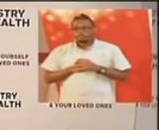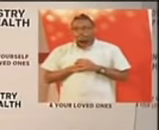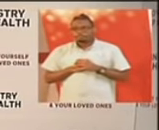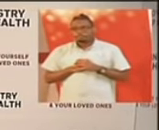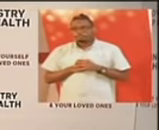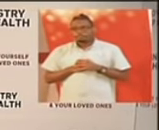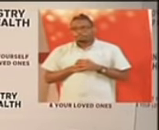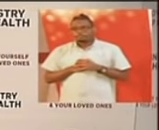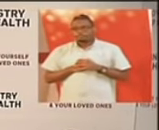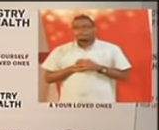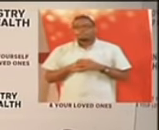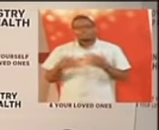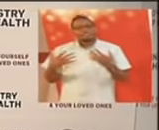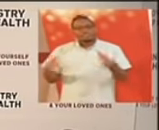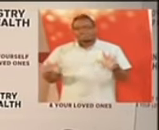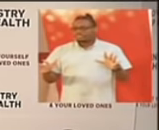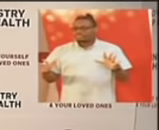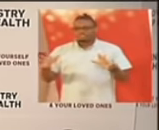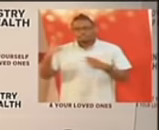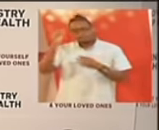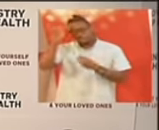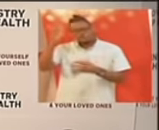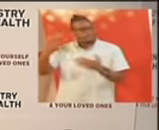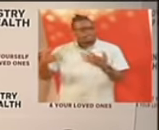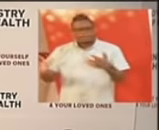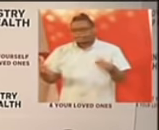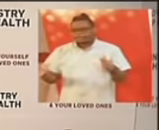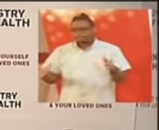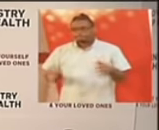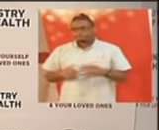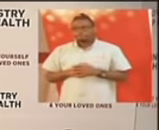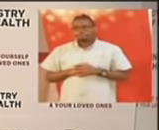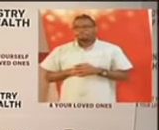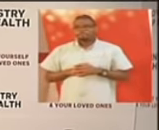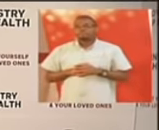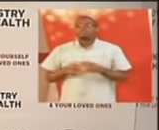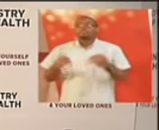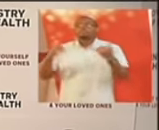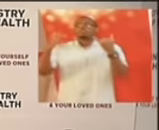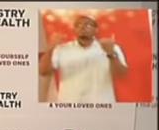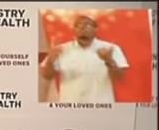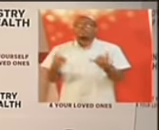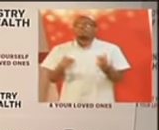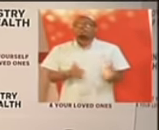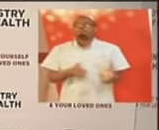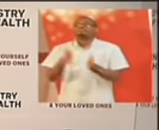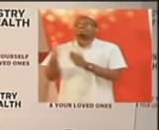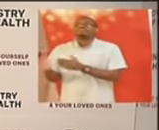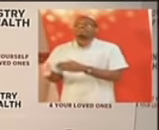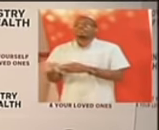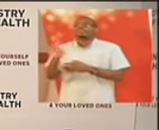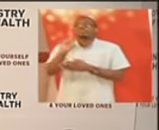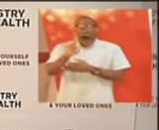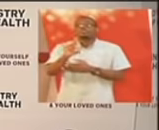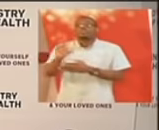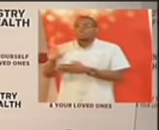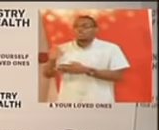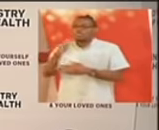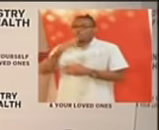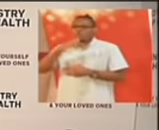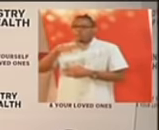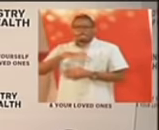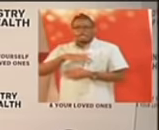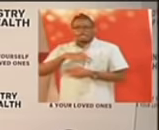clinical update for this morning. Thank you very much, CMO. Next, Dr. Richards will get us up to date on the parallel